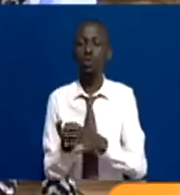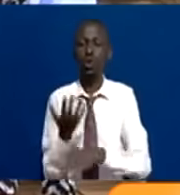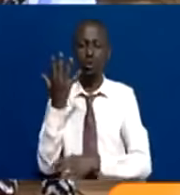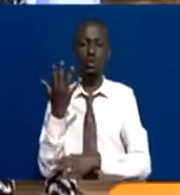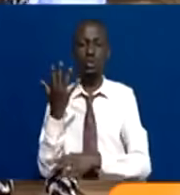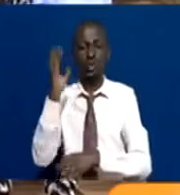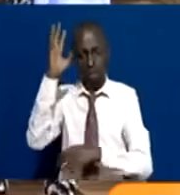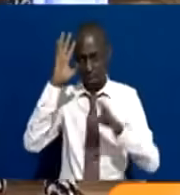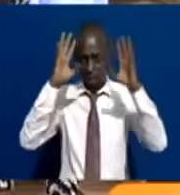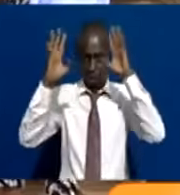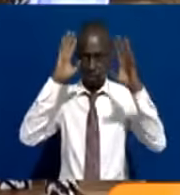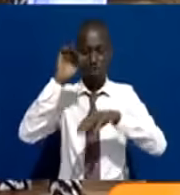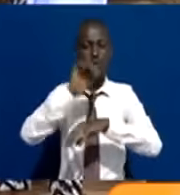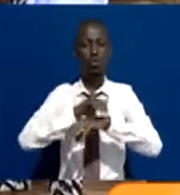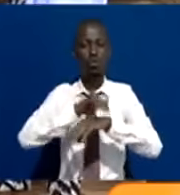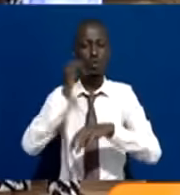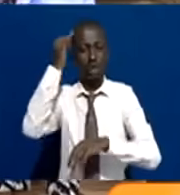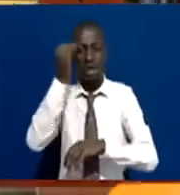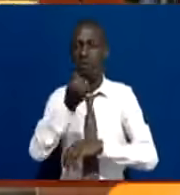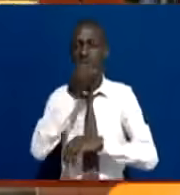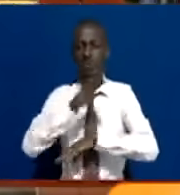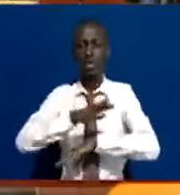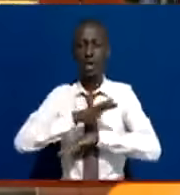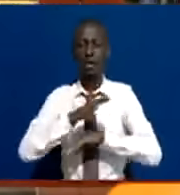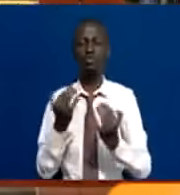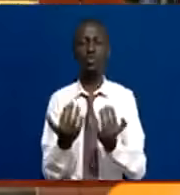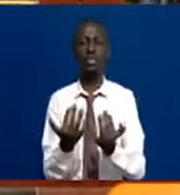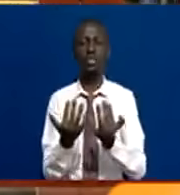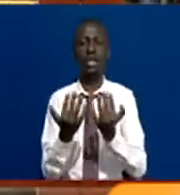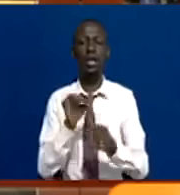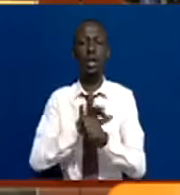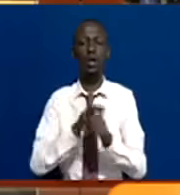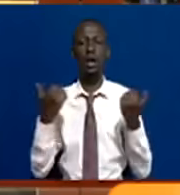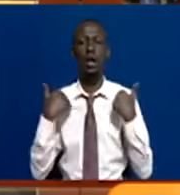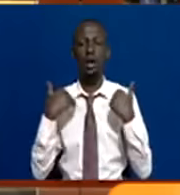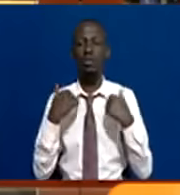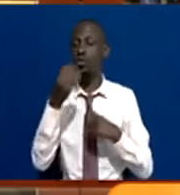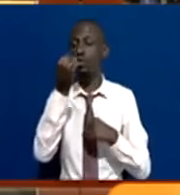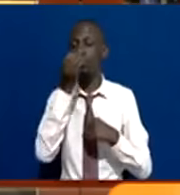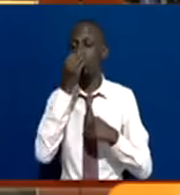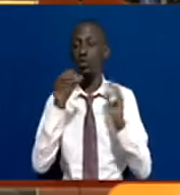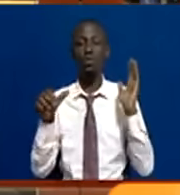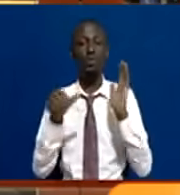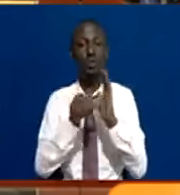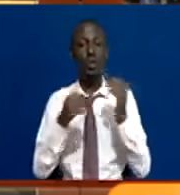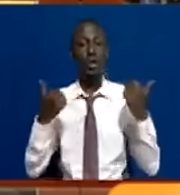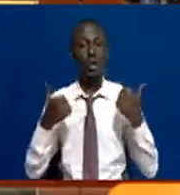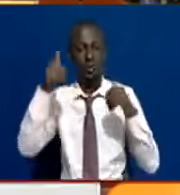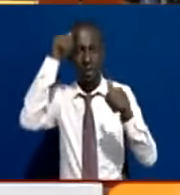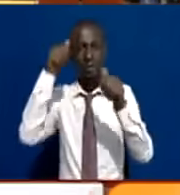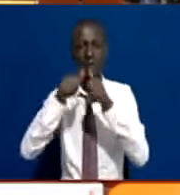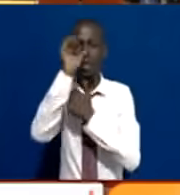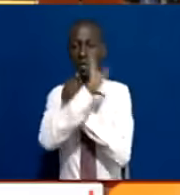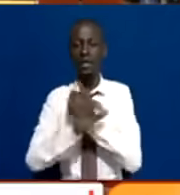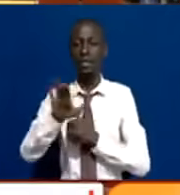to the idea of food security. We have a lot of grass. I mean, we have always had a problem with food. Remember, there are areas in this country